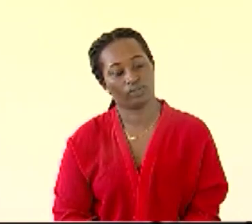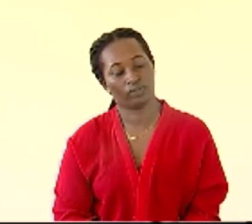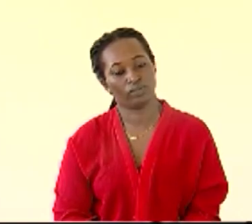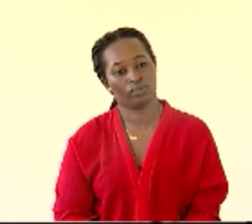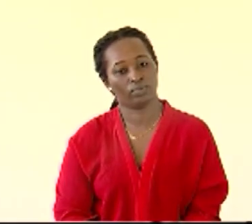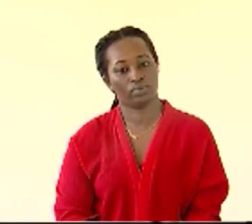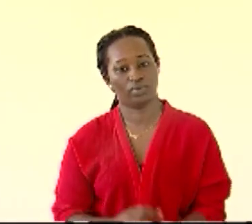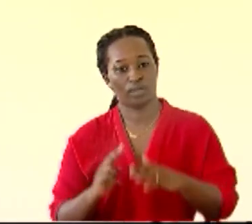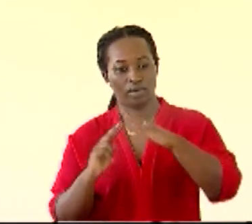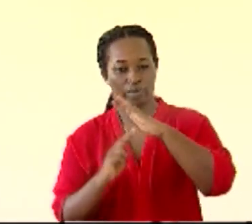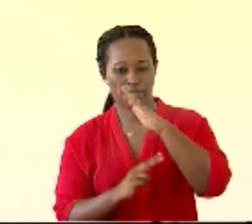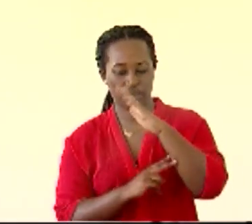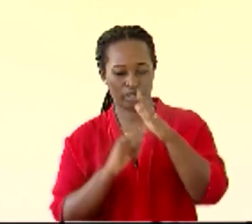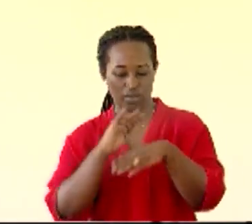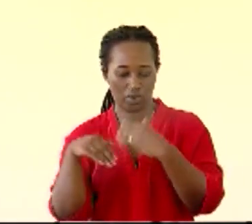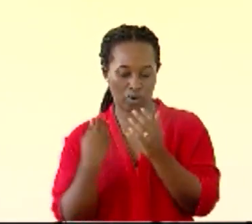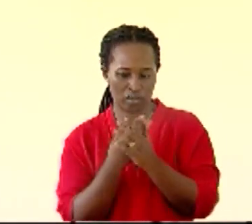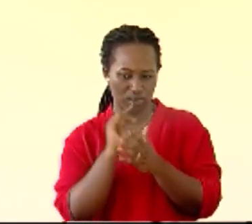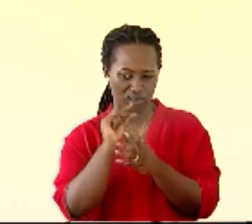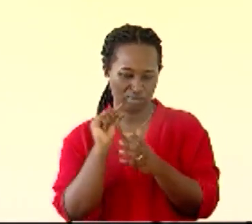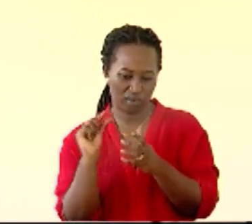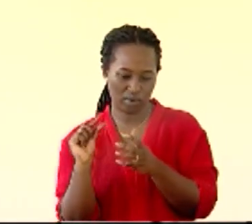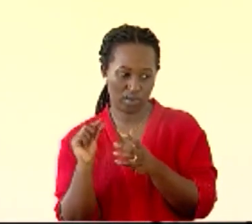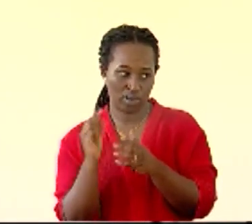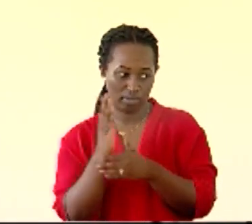Bridge all the small pieces we have been looking at one by one,